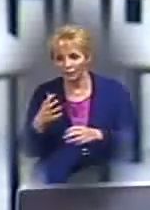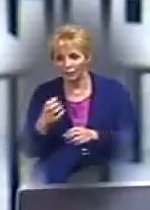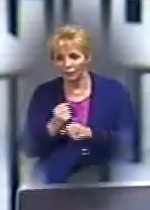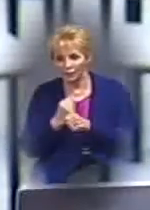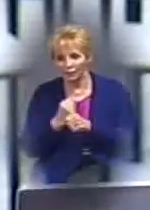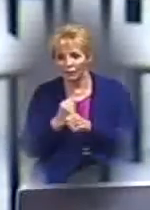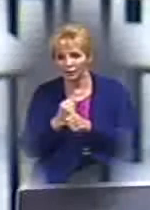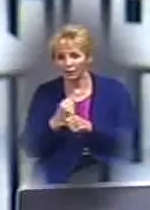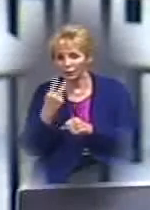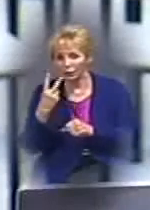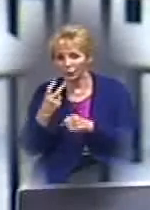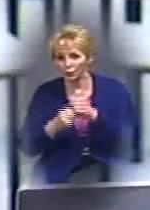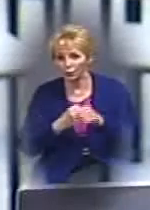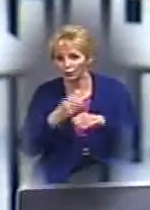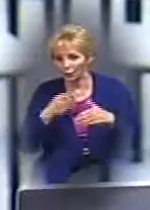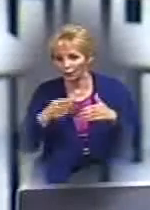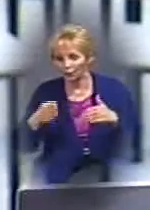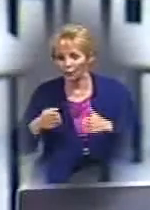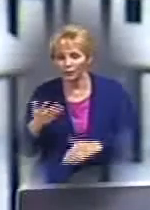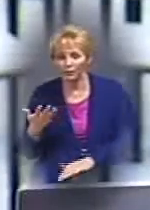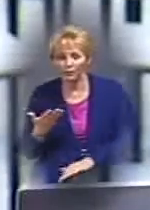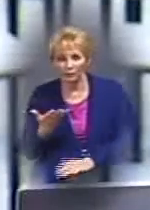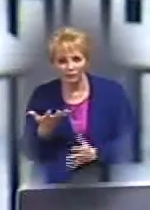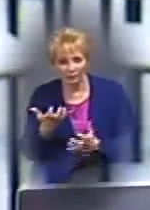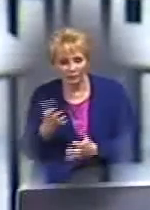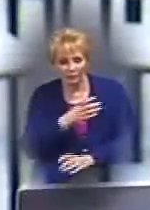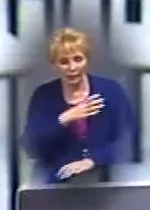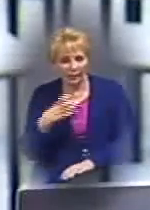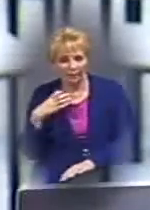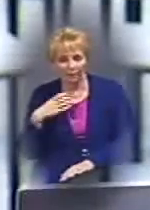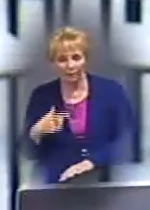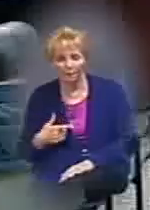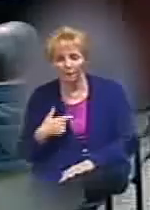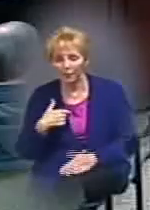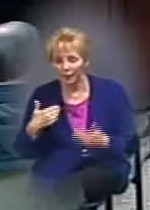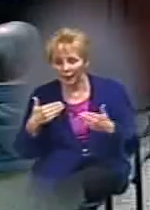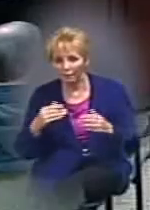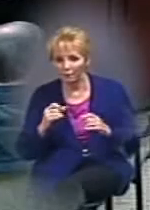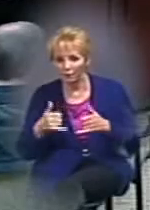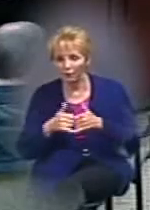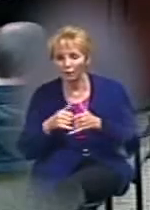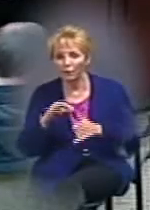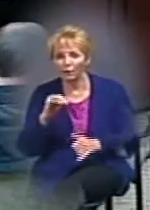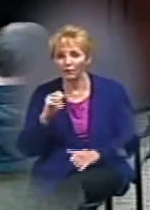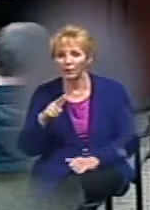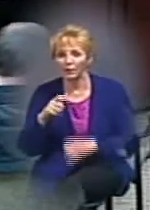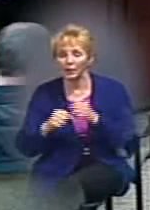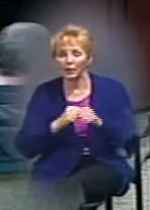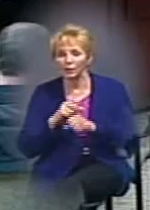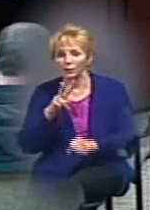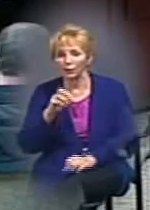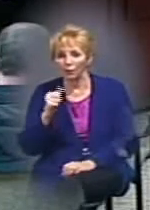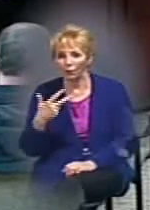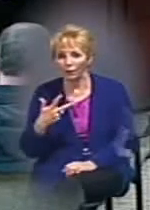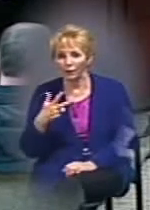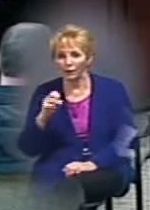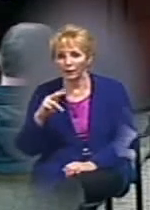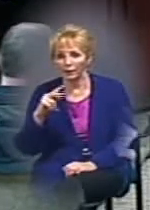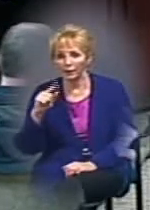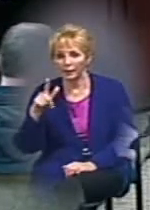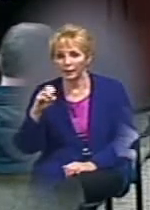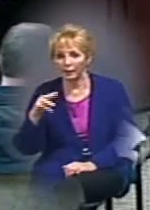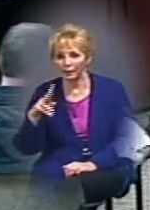to. What are your wishes, Council? I move we award the fiscal year 2013 entitlement funds